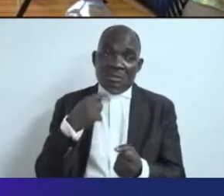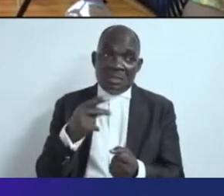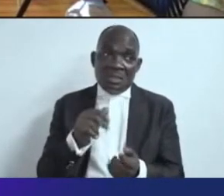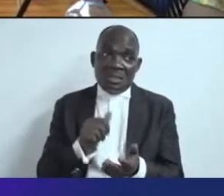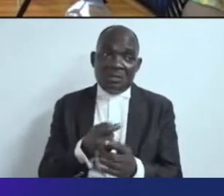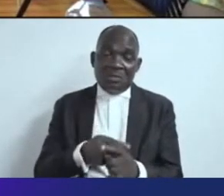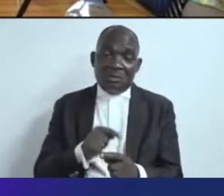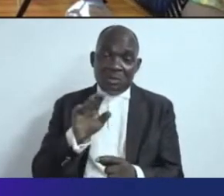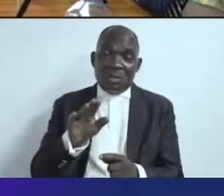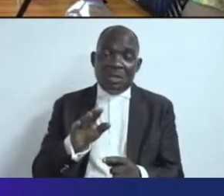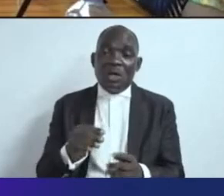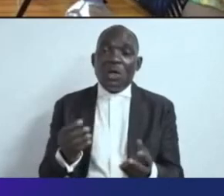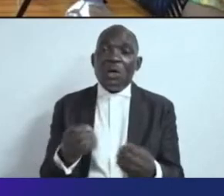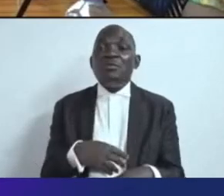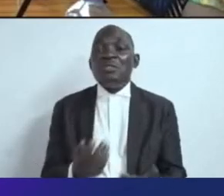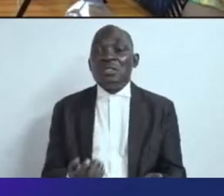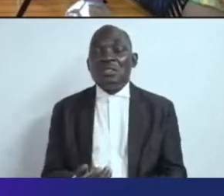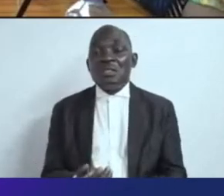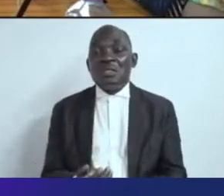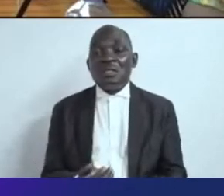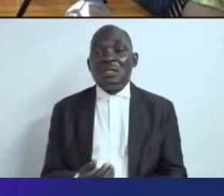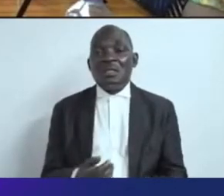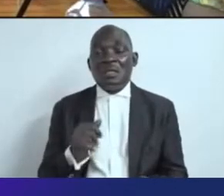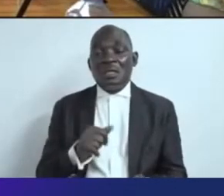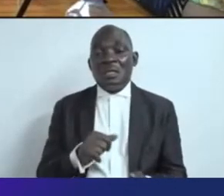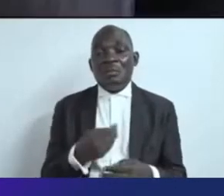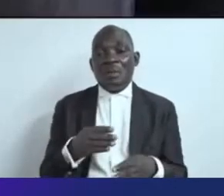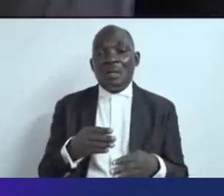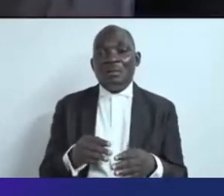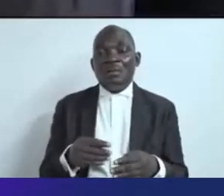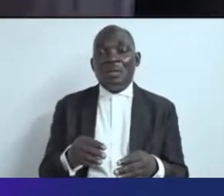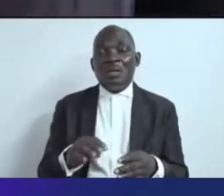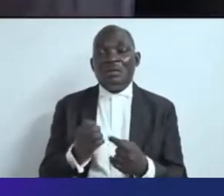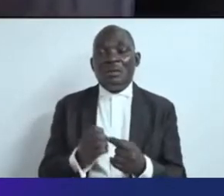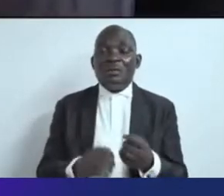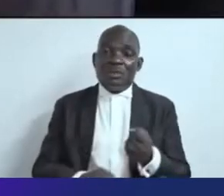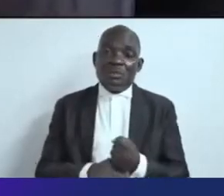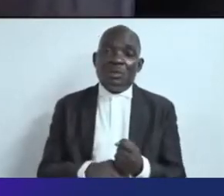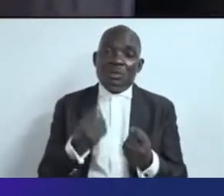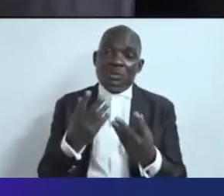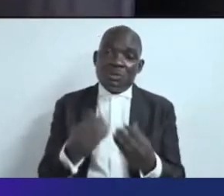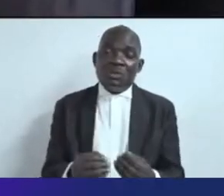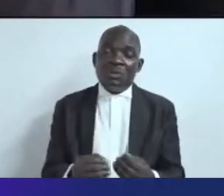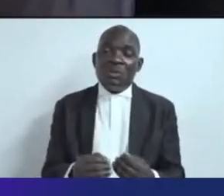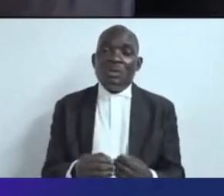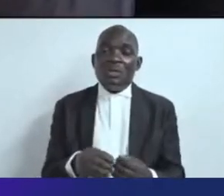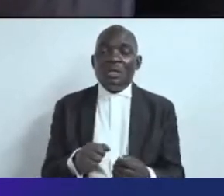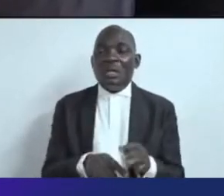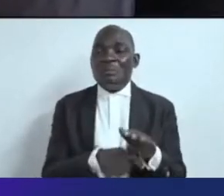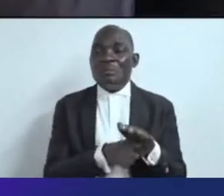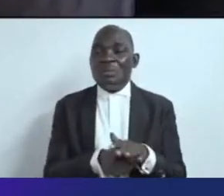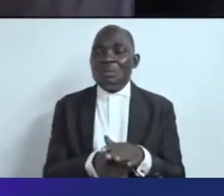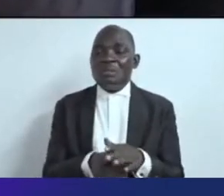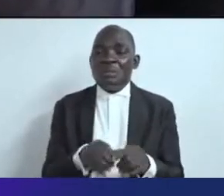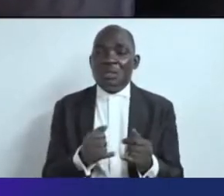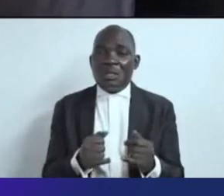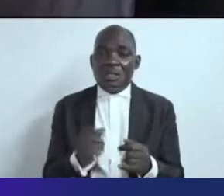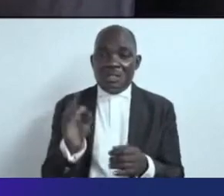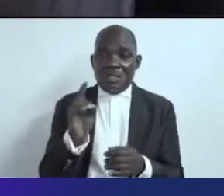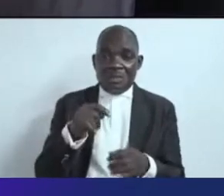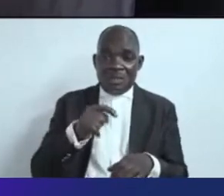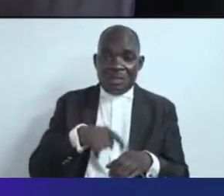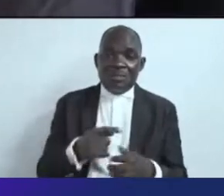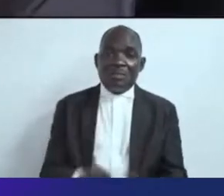your side in terms of upping the support for the market to deal with the seasonal pressure as you get into December